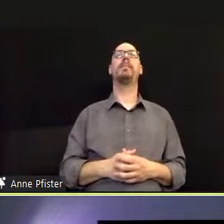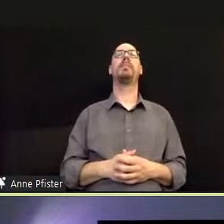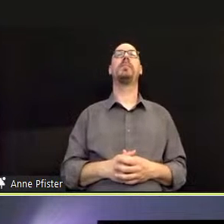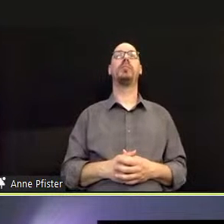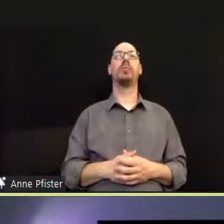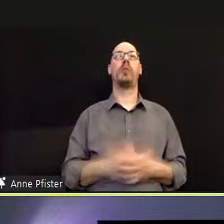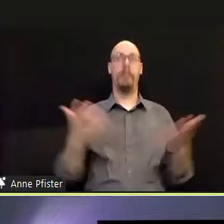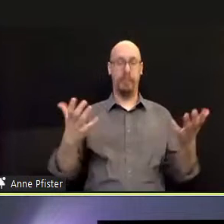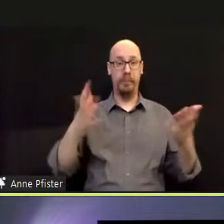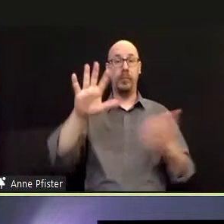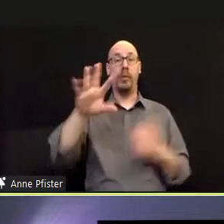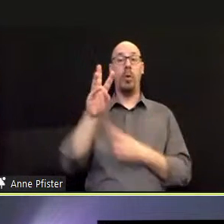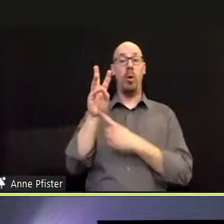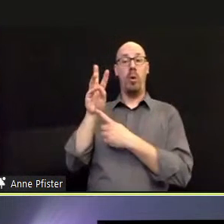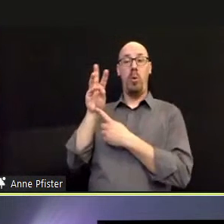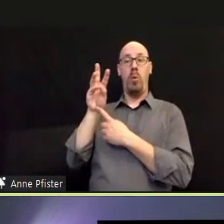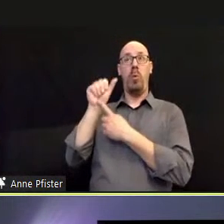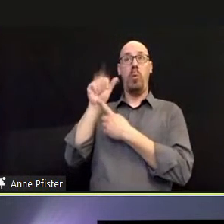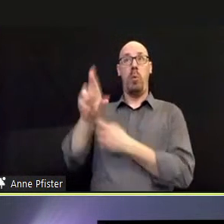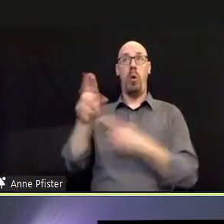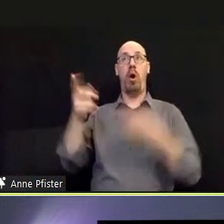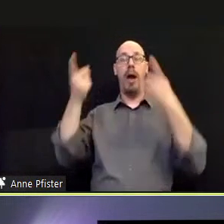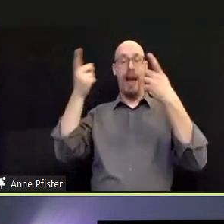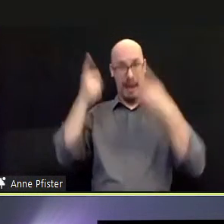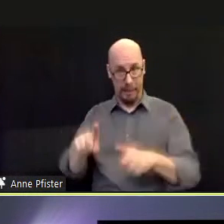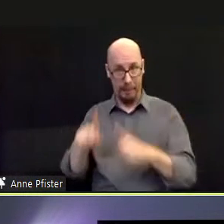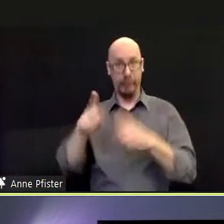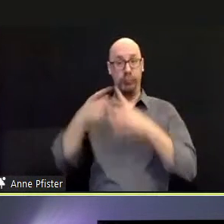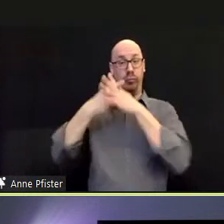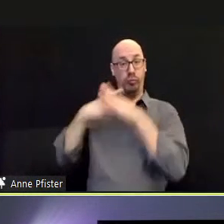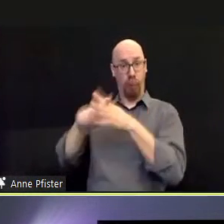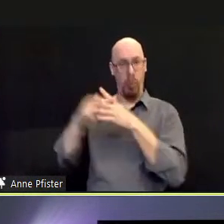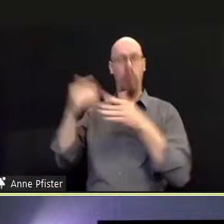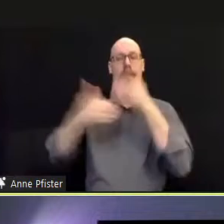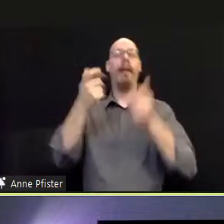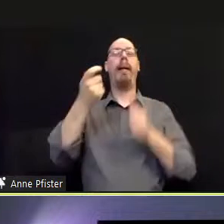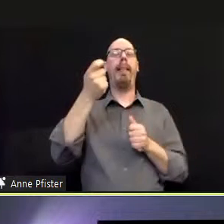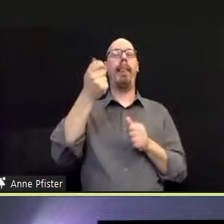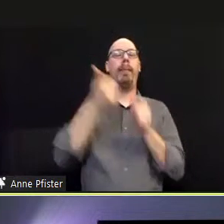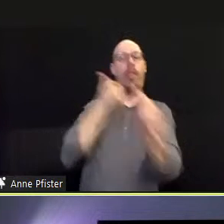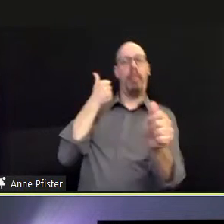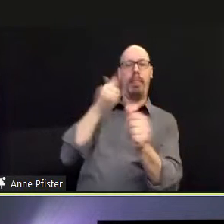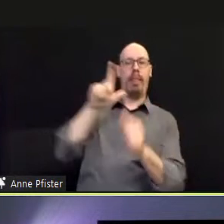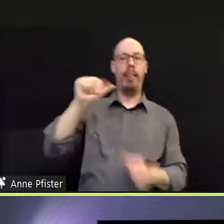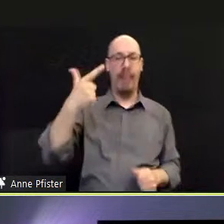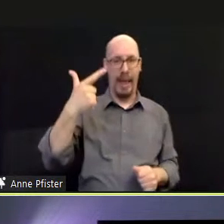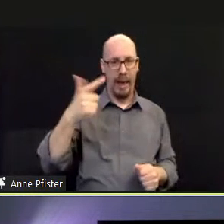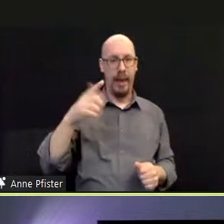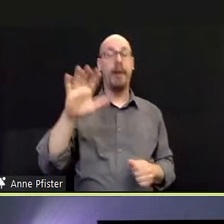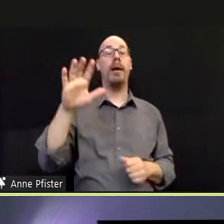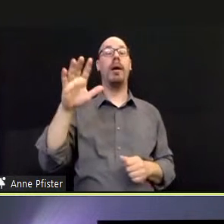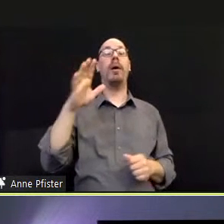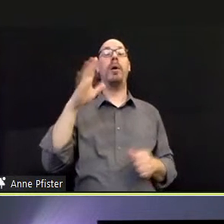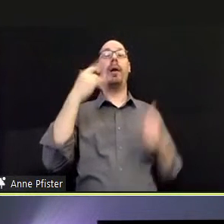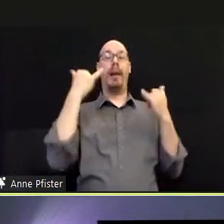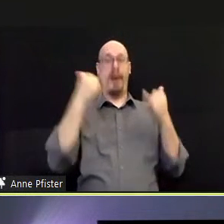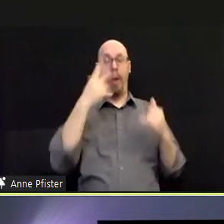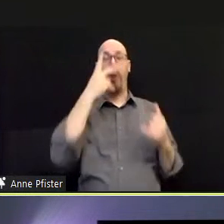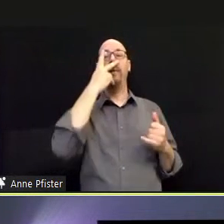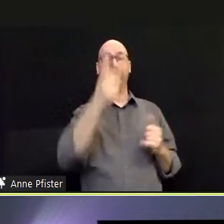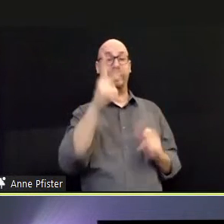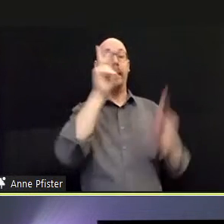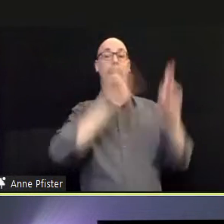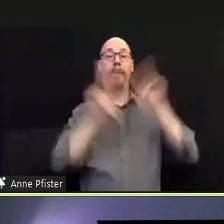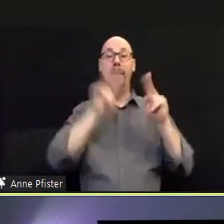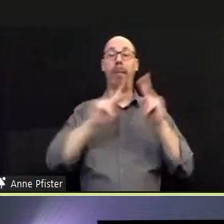After the start of the war, there was this brief lag, and I think as we're starting to have people present their personal stories